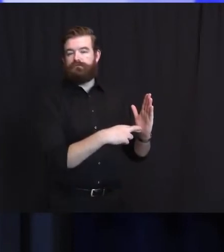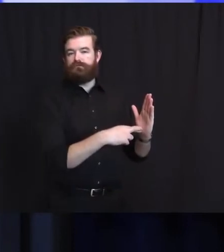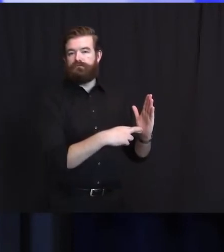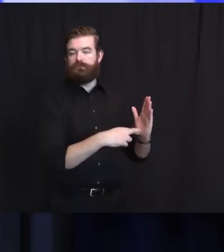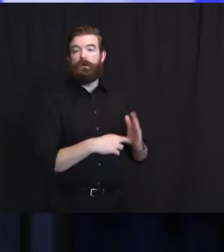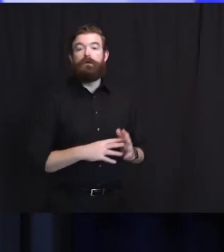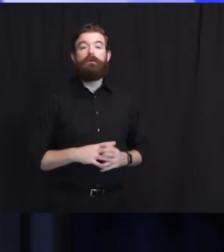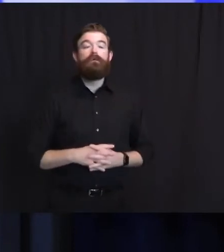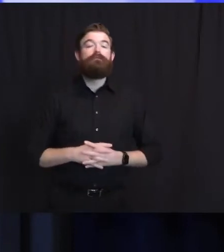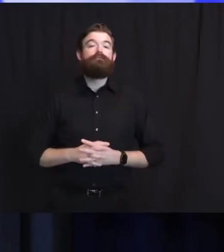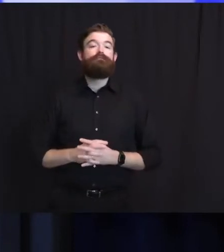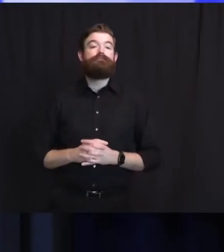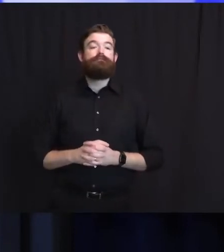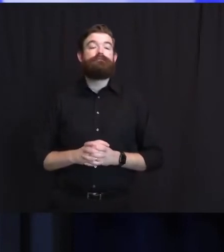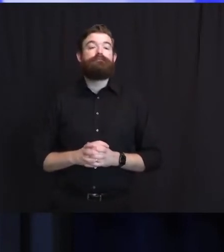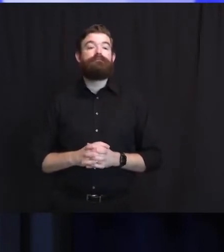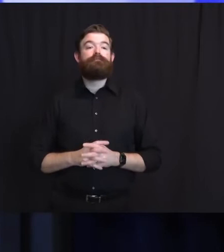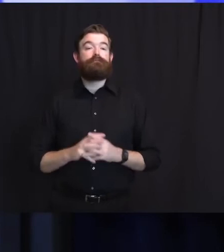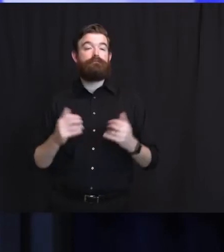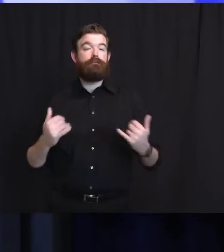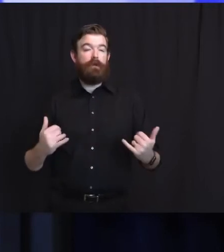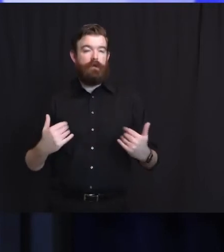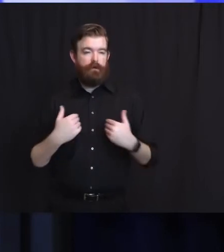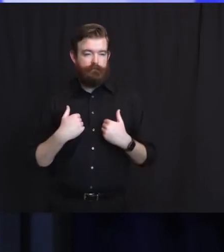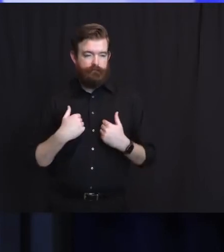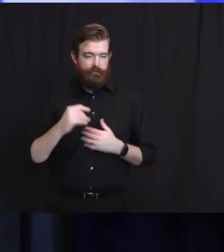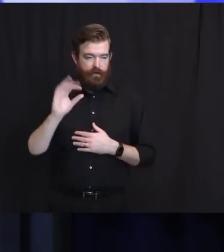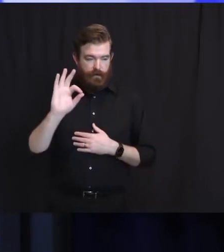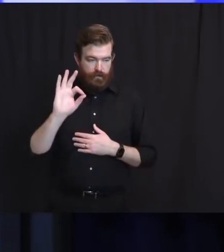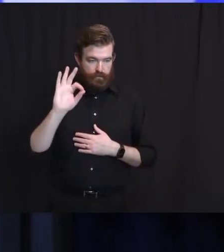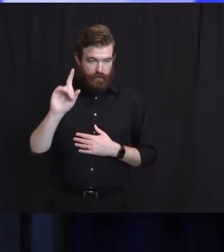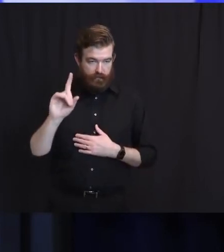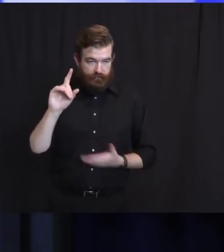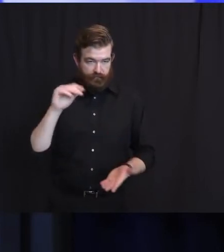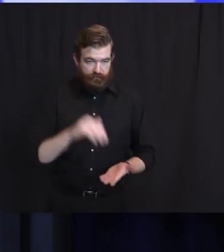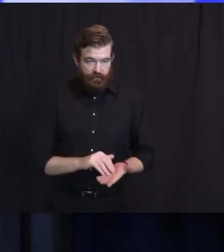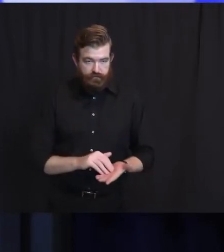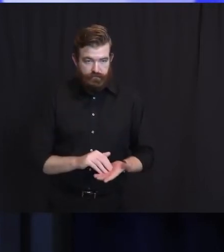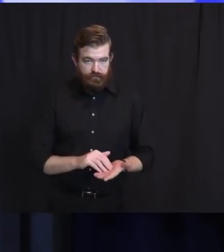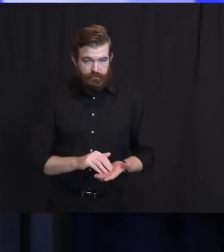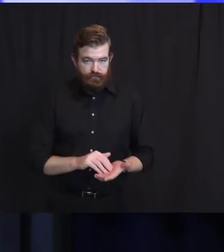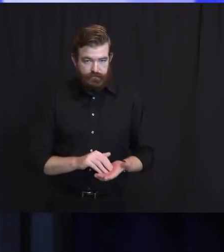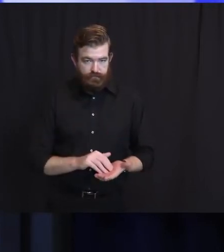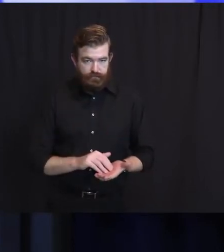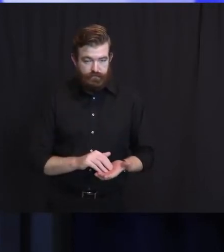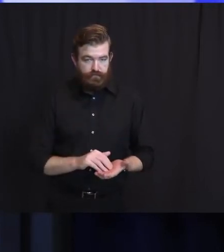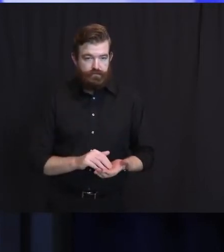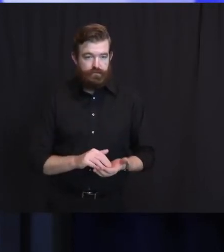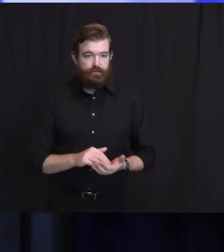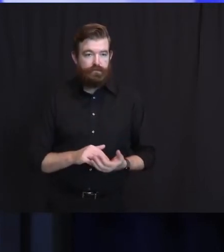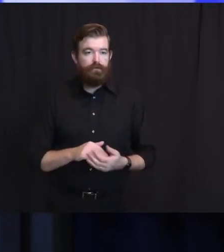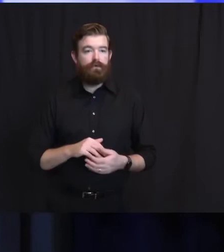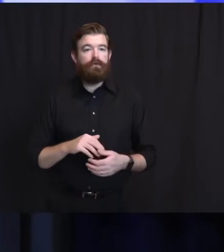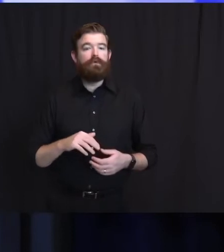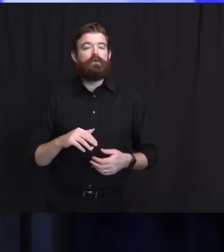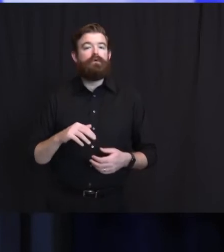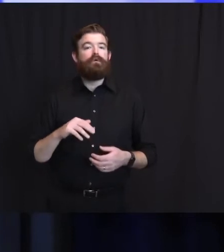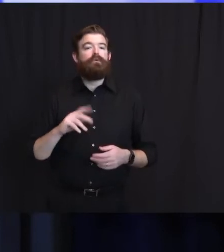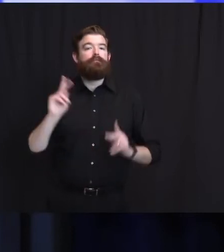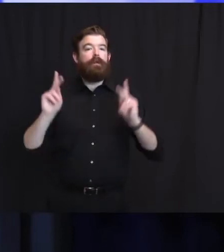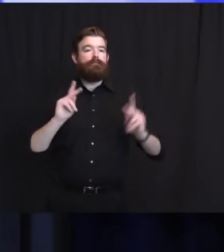the 91,700 residents and 90,000 employees in nursing homes and assisted living facilities,